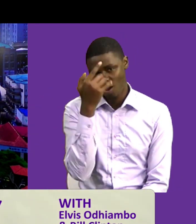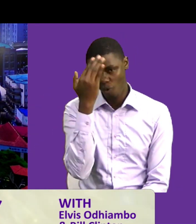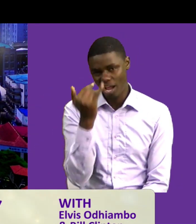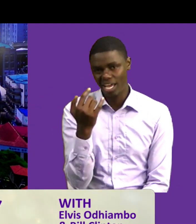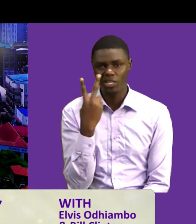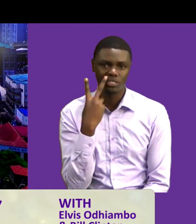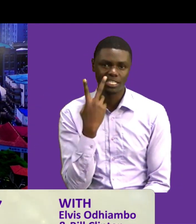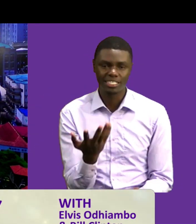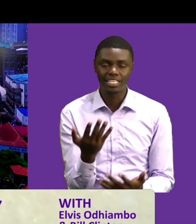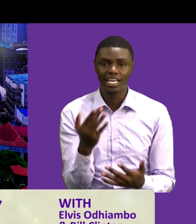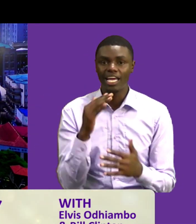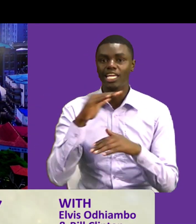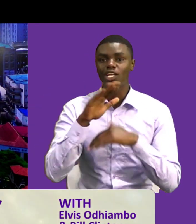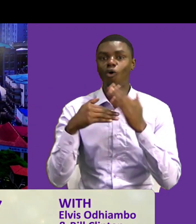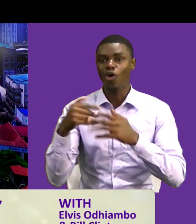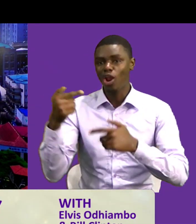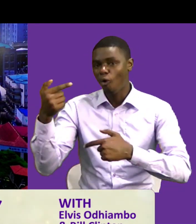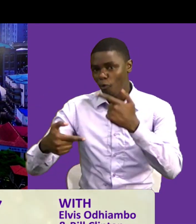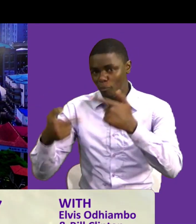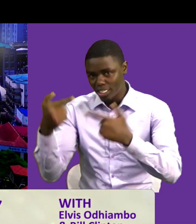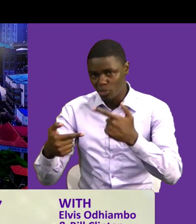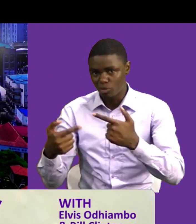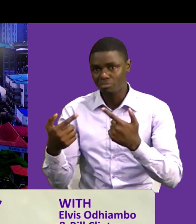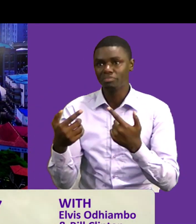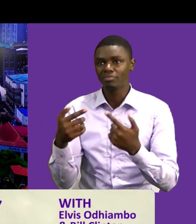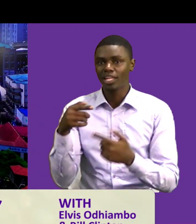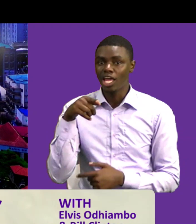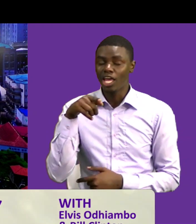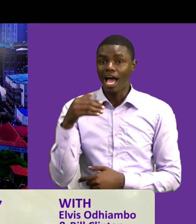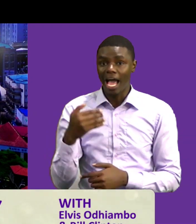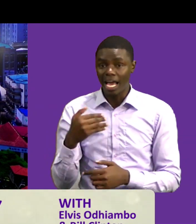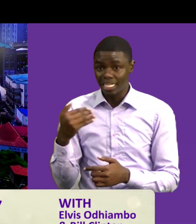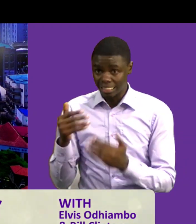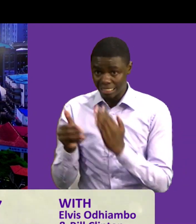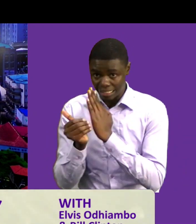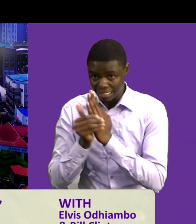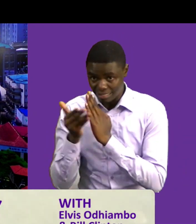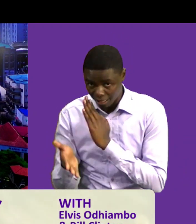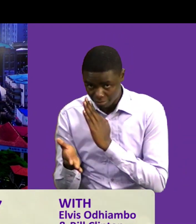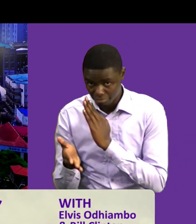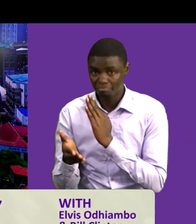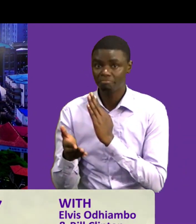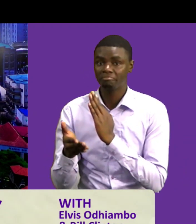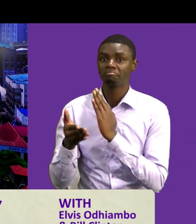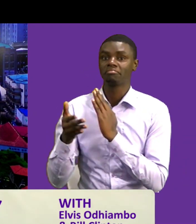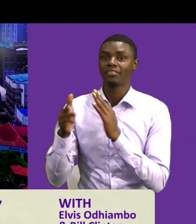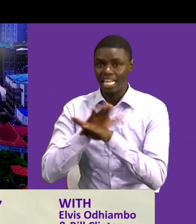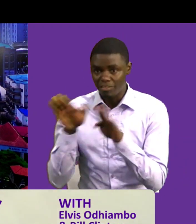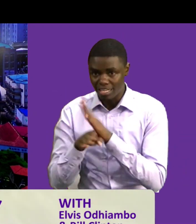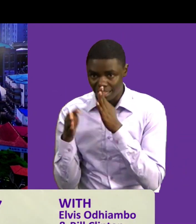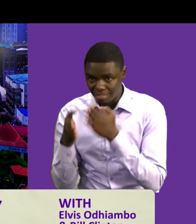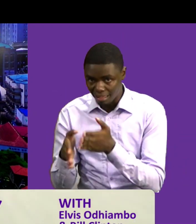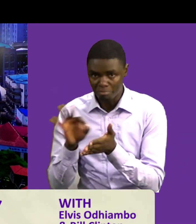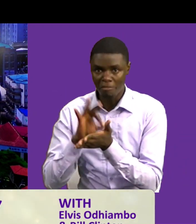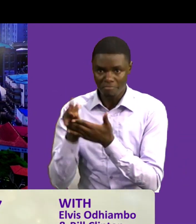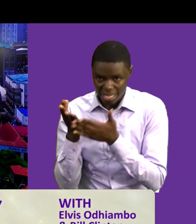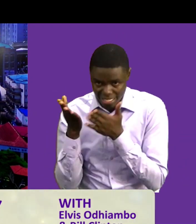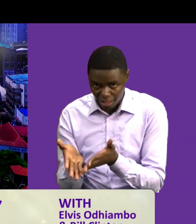see, in every competition, despite you having skills, despite you having everything, the